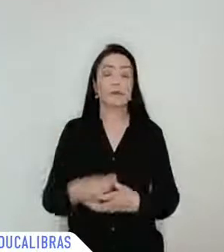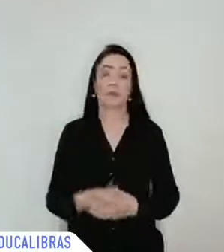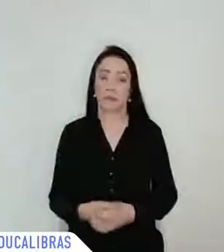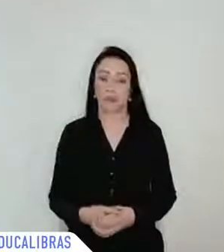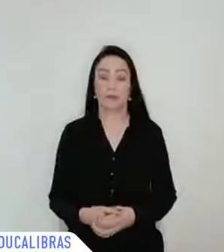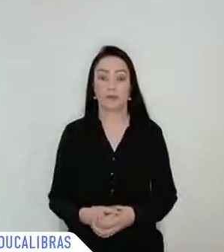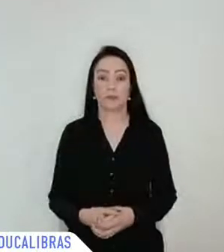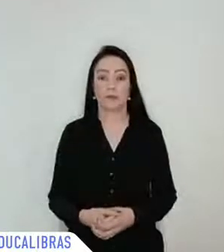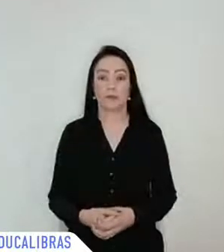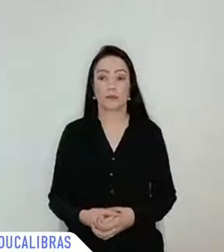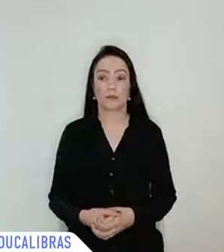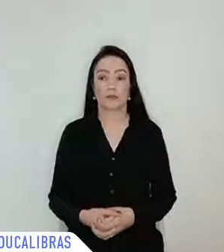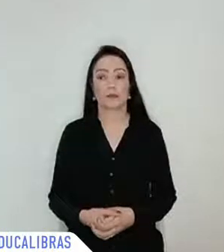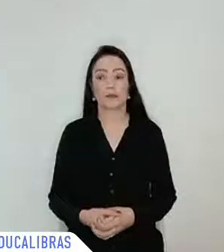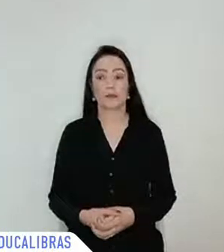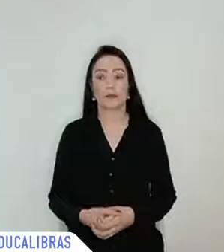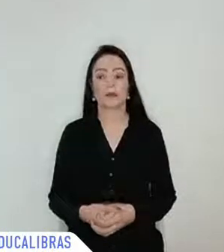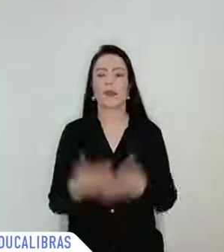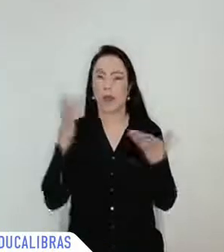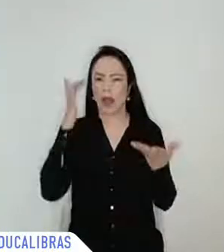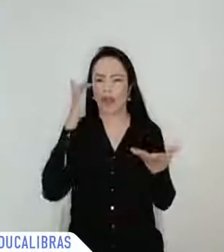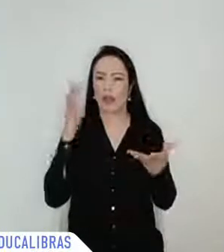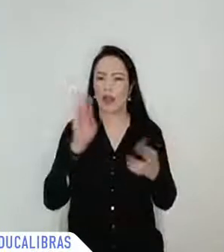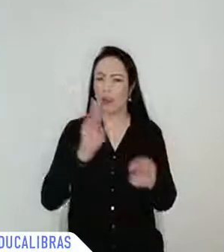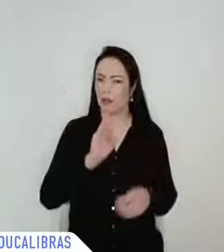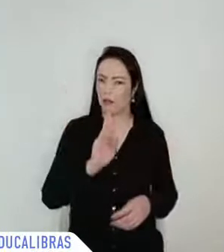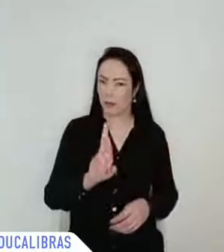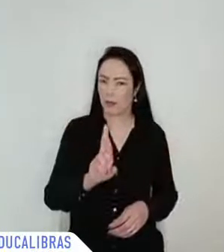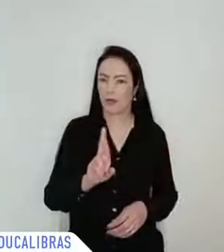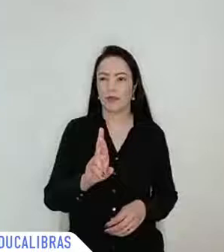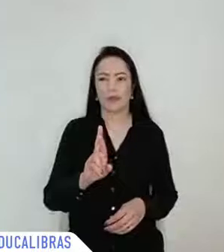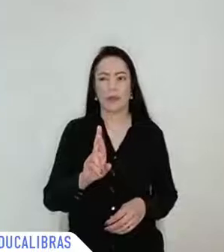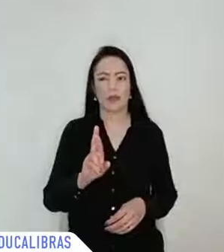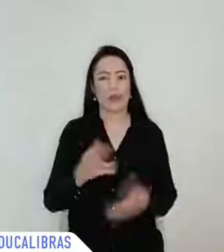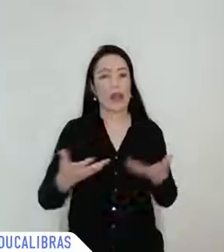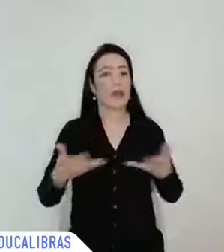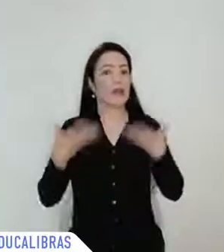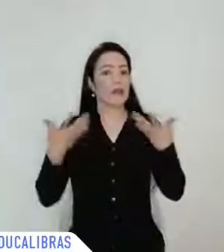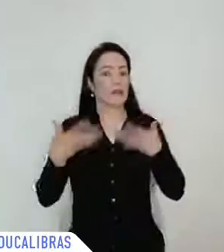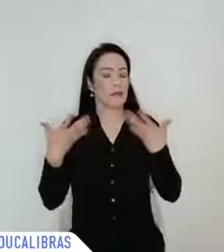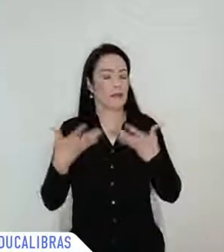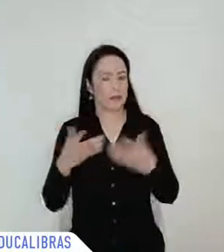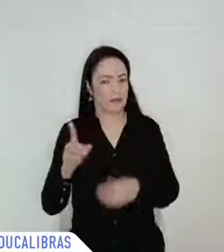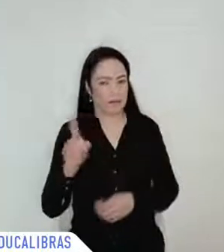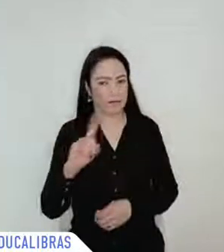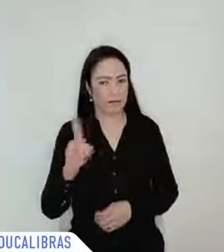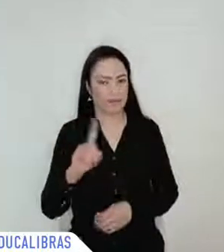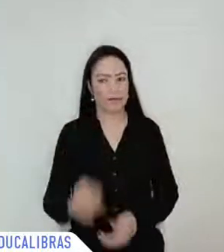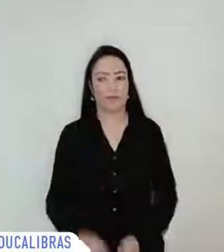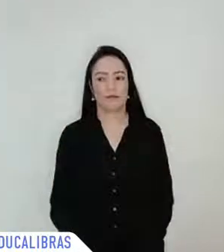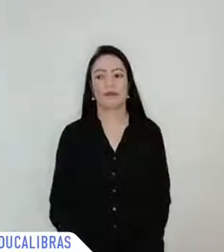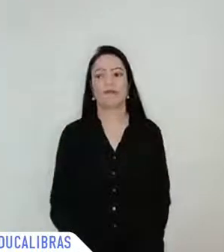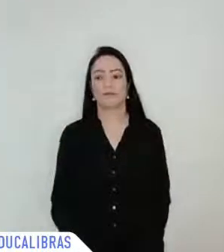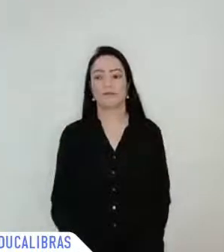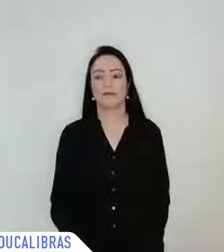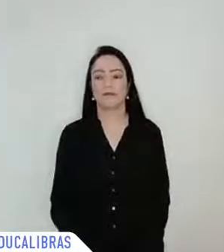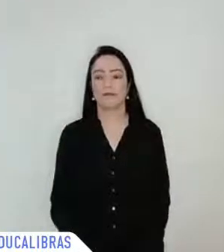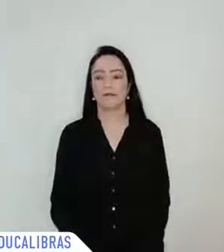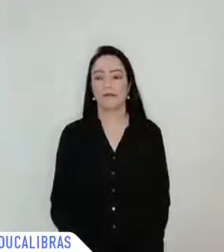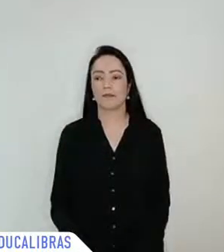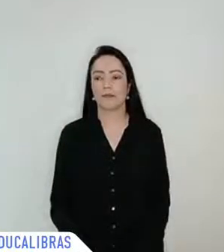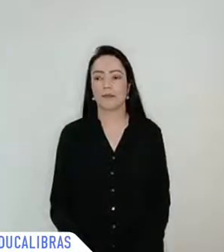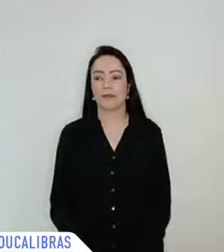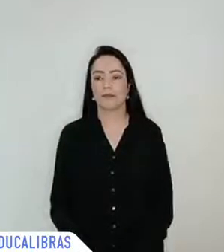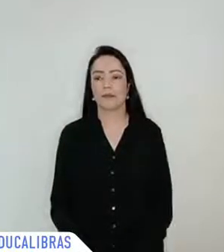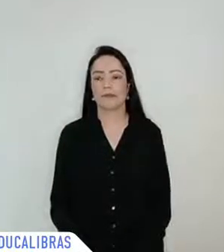stake during the presidential elections next year? Emmanuel, I don't think, Emmanuel, I don't think your answer